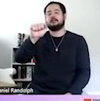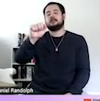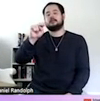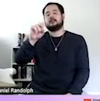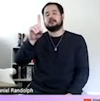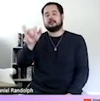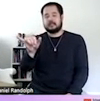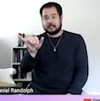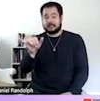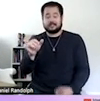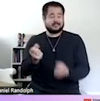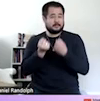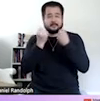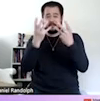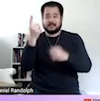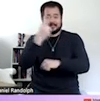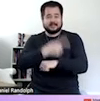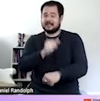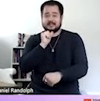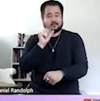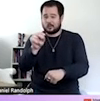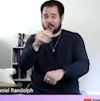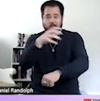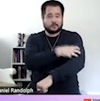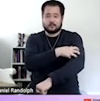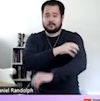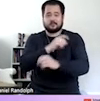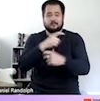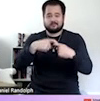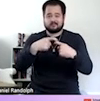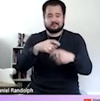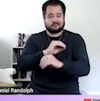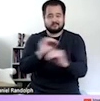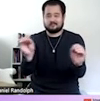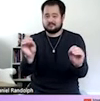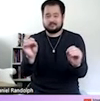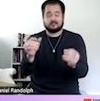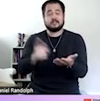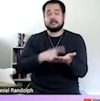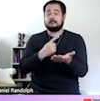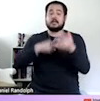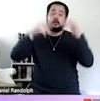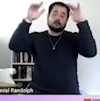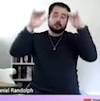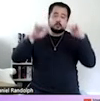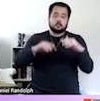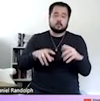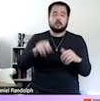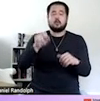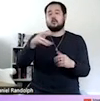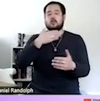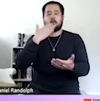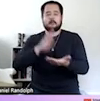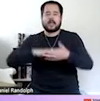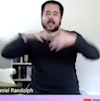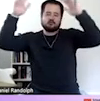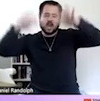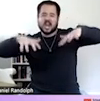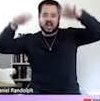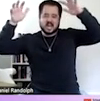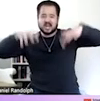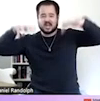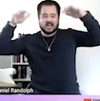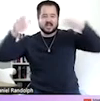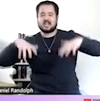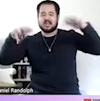power for days. Sometimes it's snow. Sometimes it's bad rain. So sheltering in place is really not